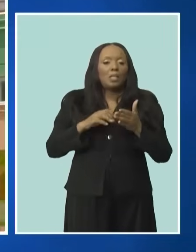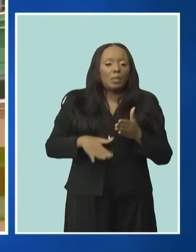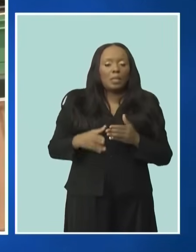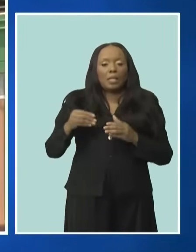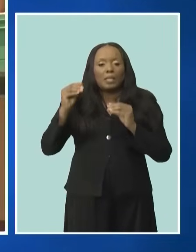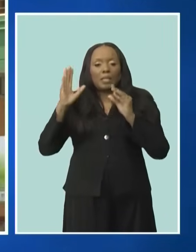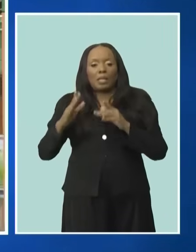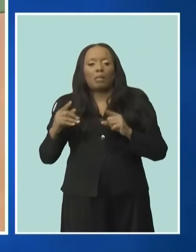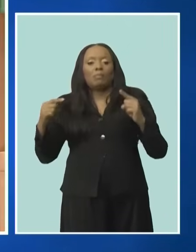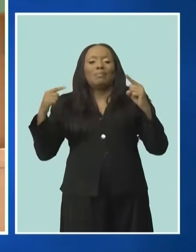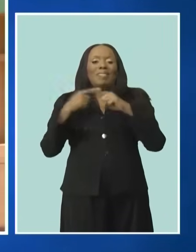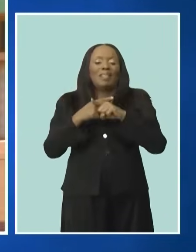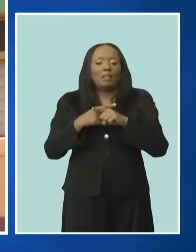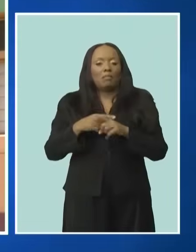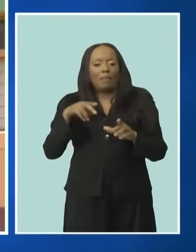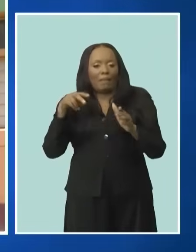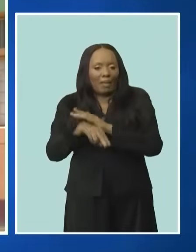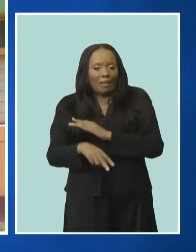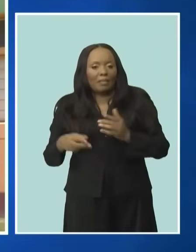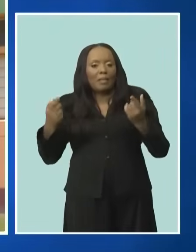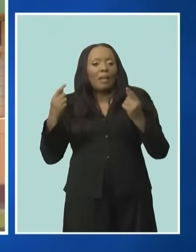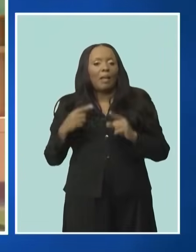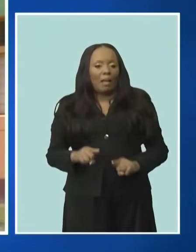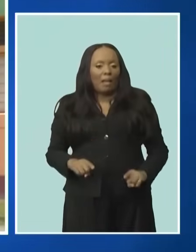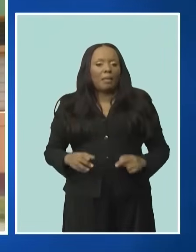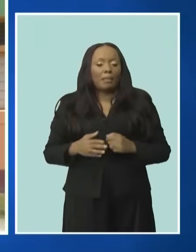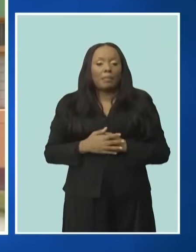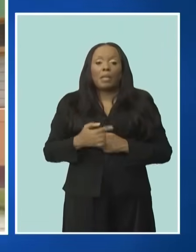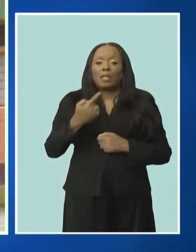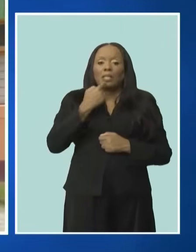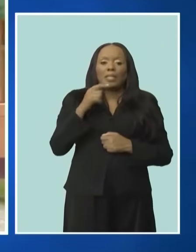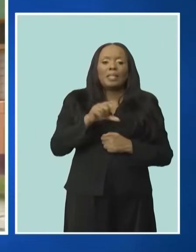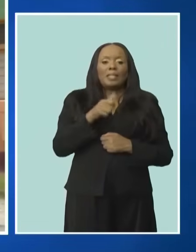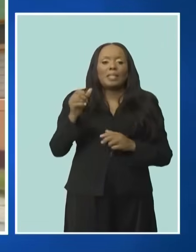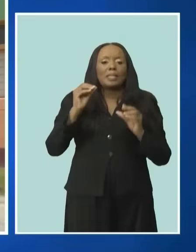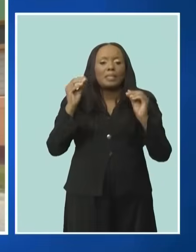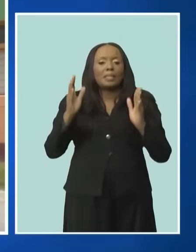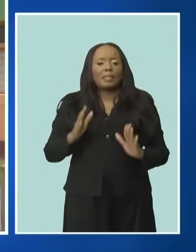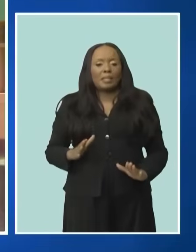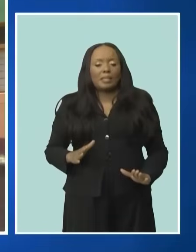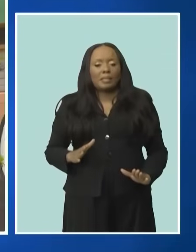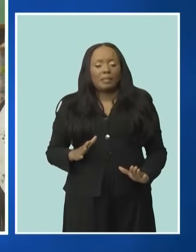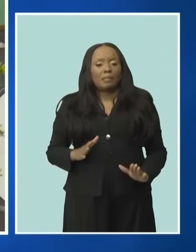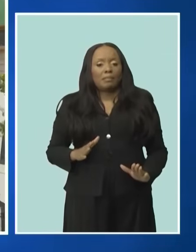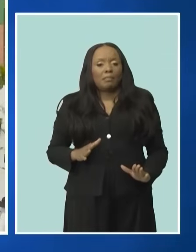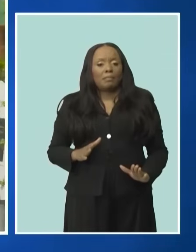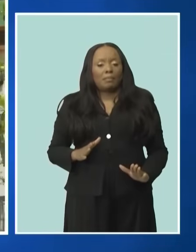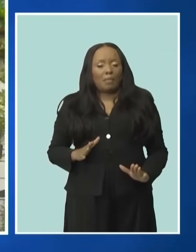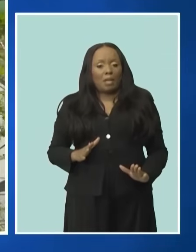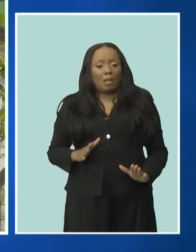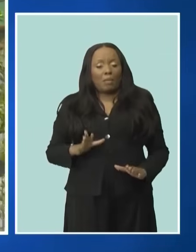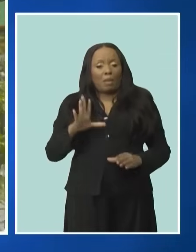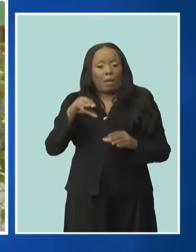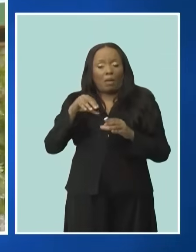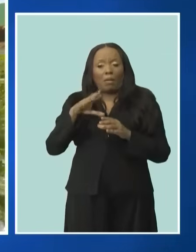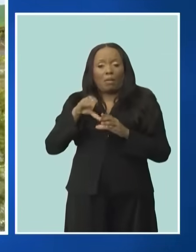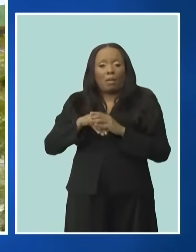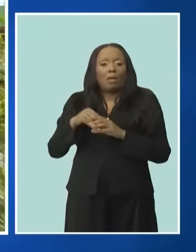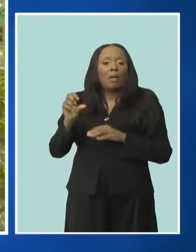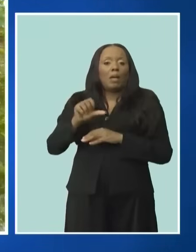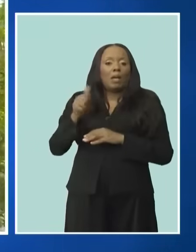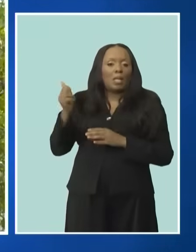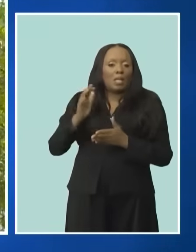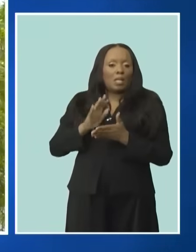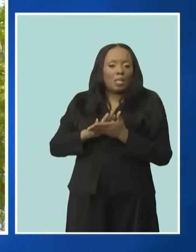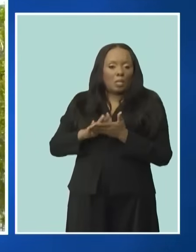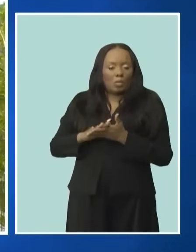the second incident involving student-on-teacher violence to happen in the space of weeks. She says another teacher was struck